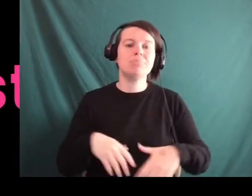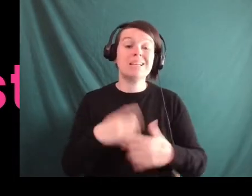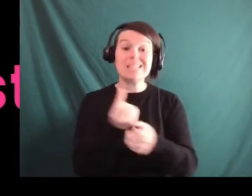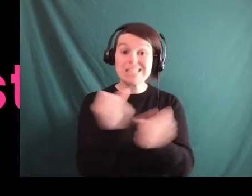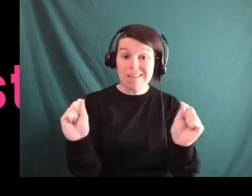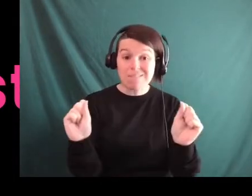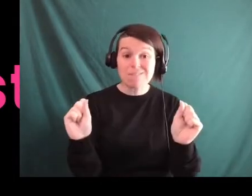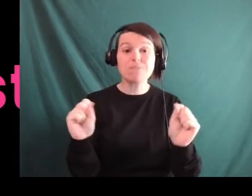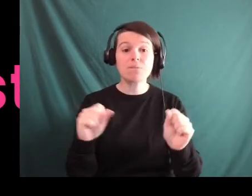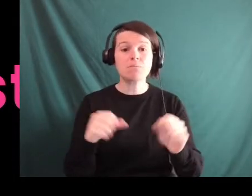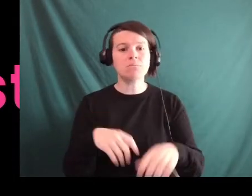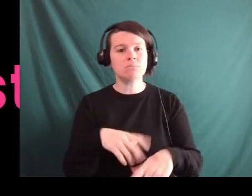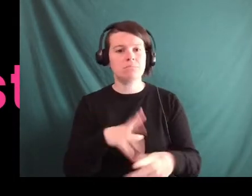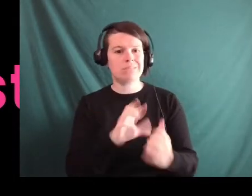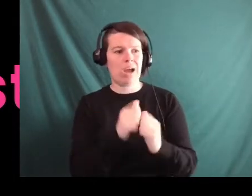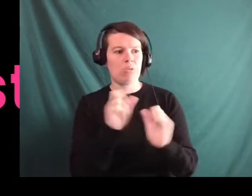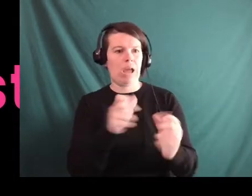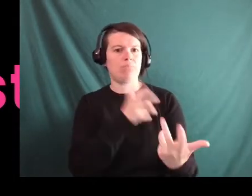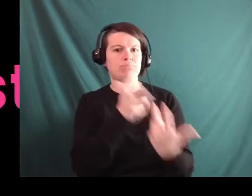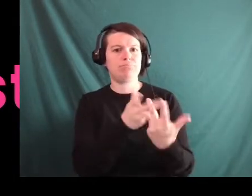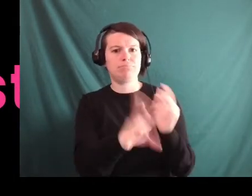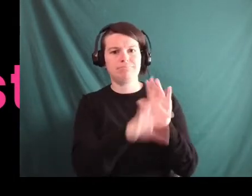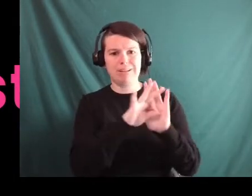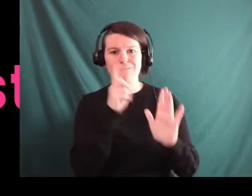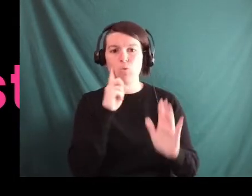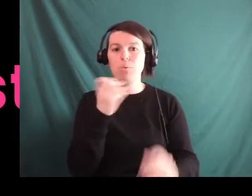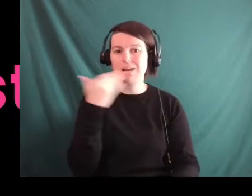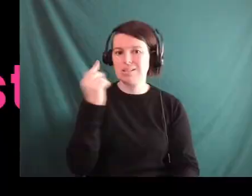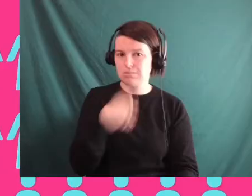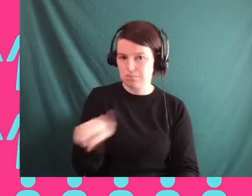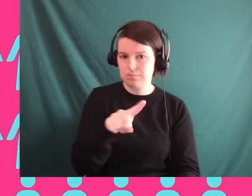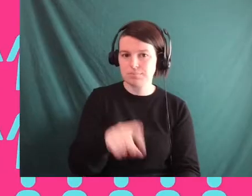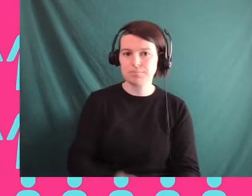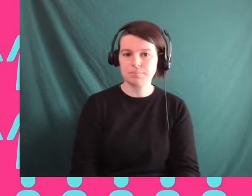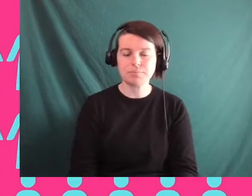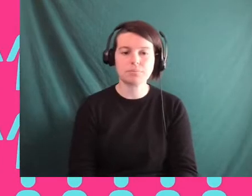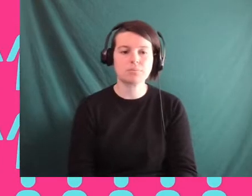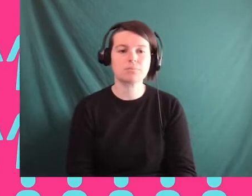safely, and how they can find the one that works best for them.